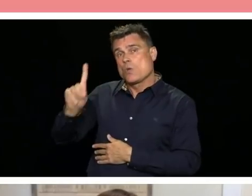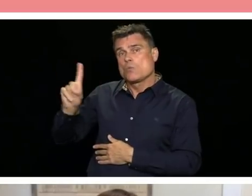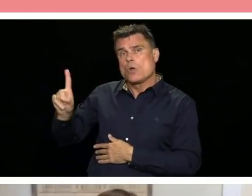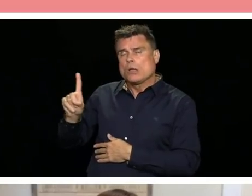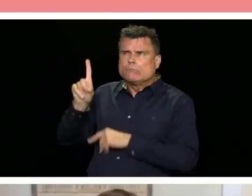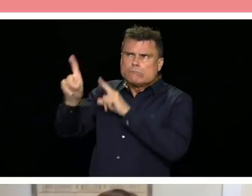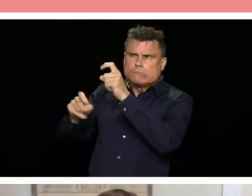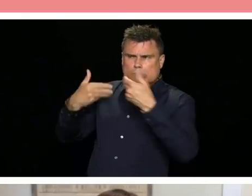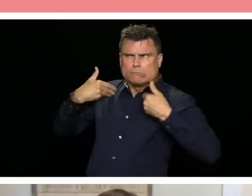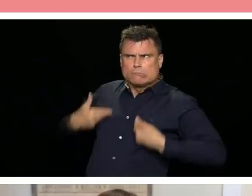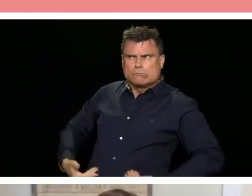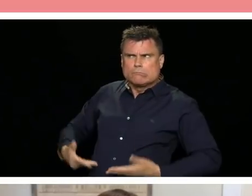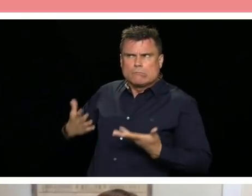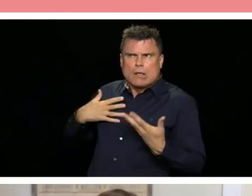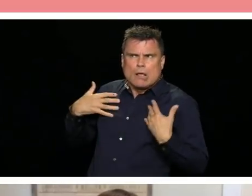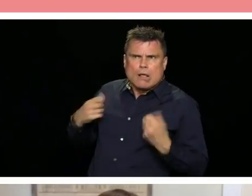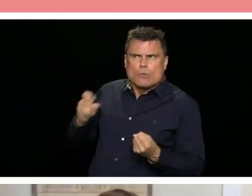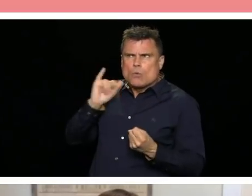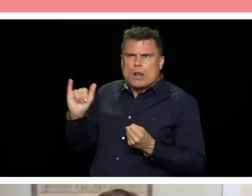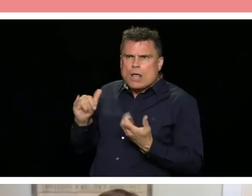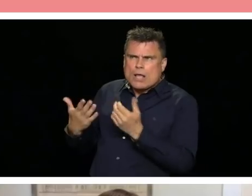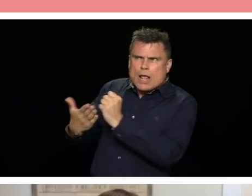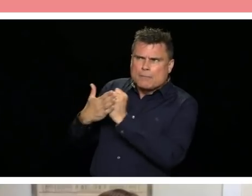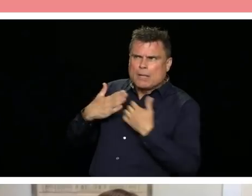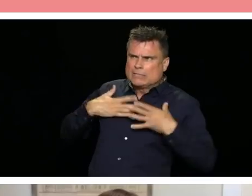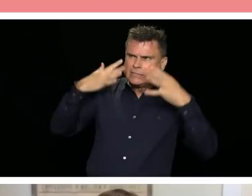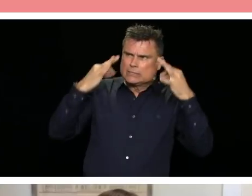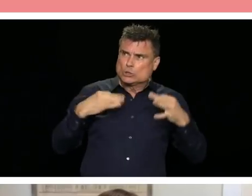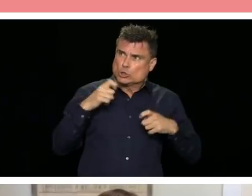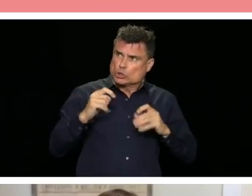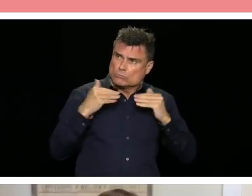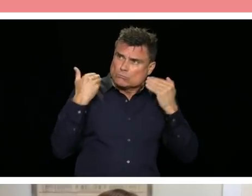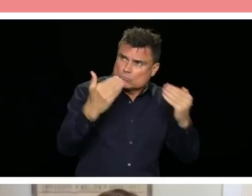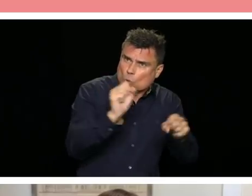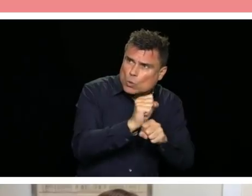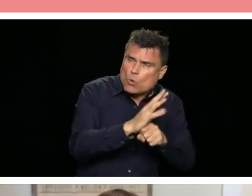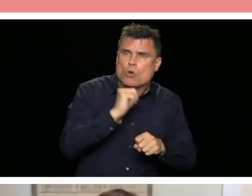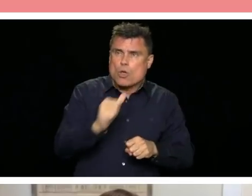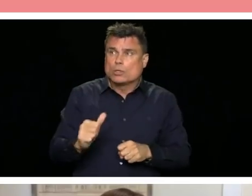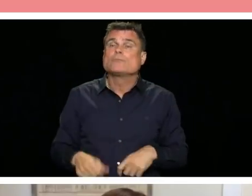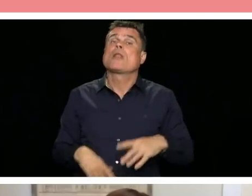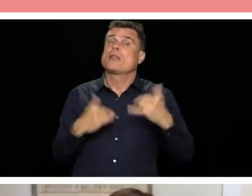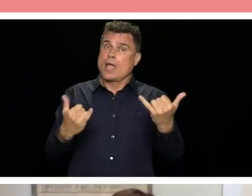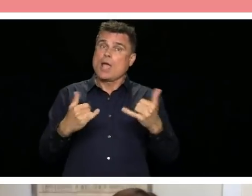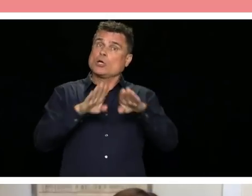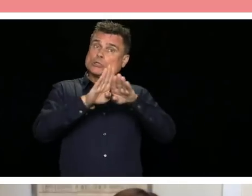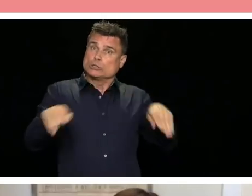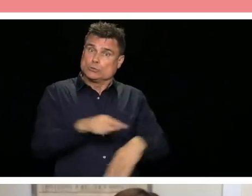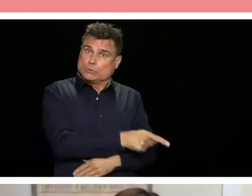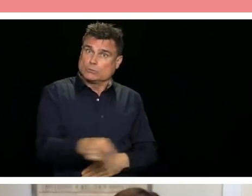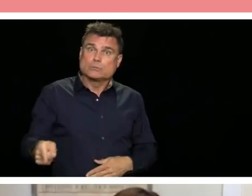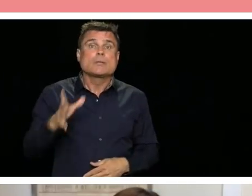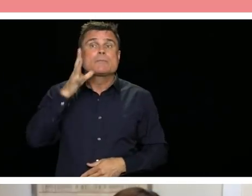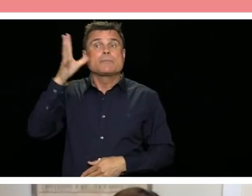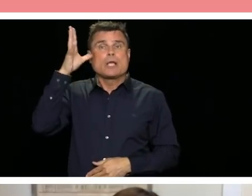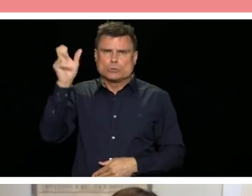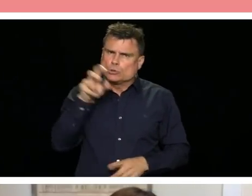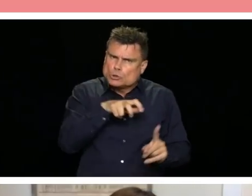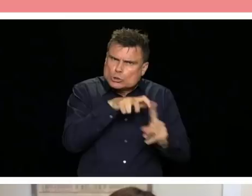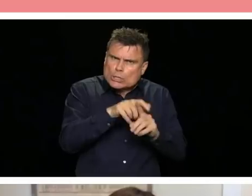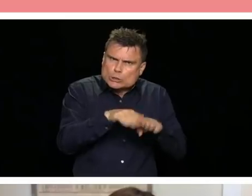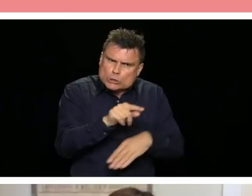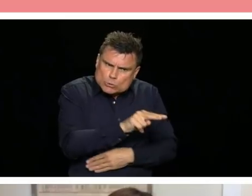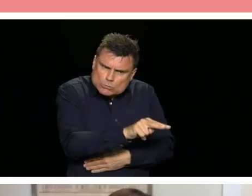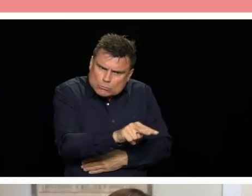you're a parent, ask the question, is my child well today or is my child sick today? And if they're sick, try and get to the bottom of what that